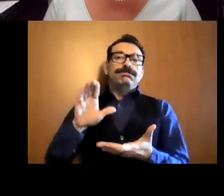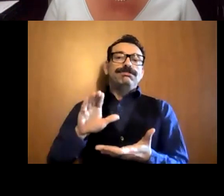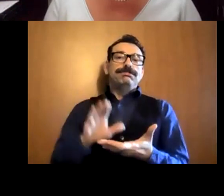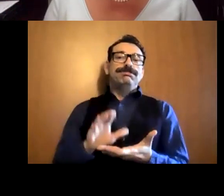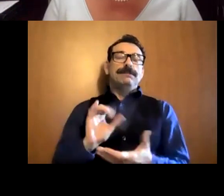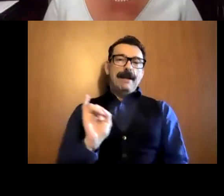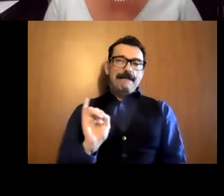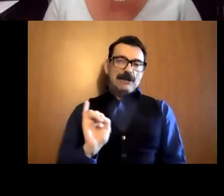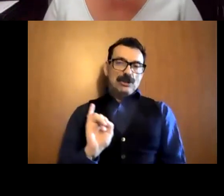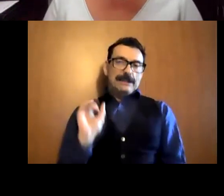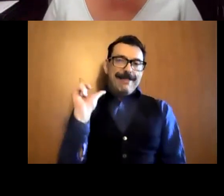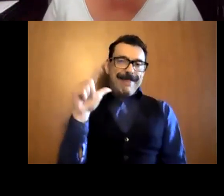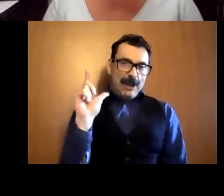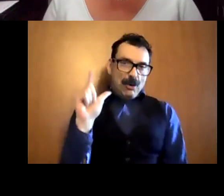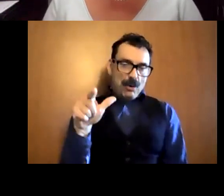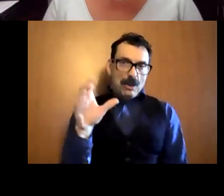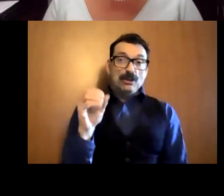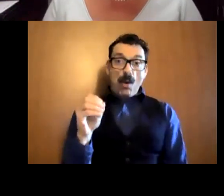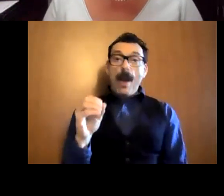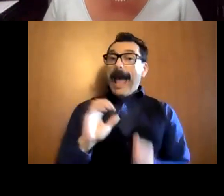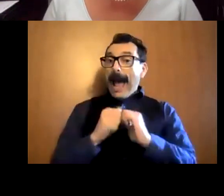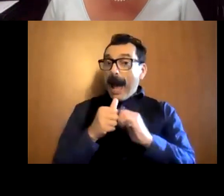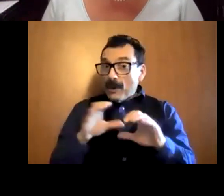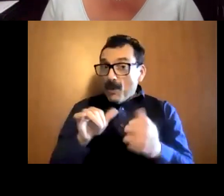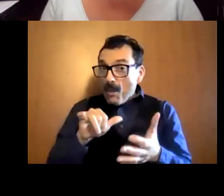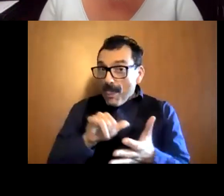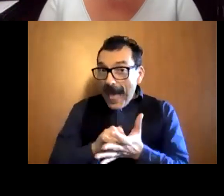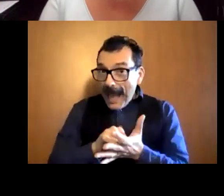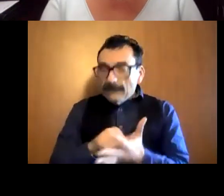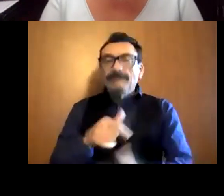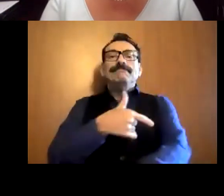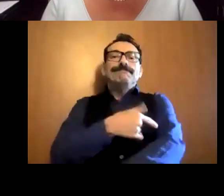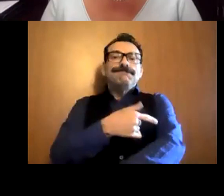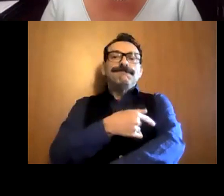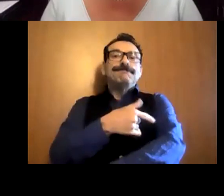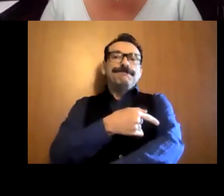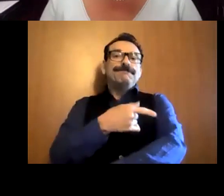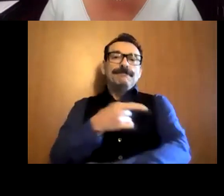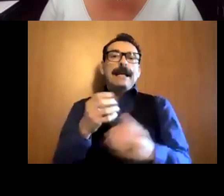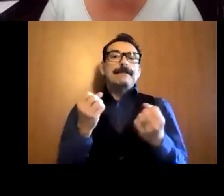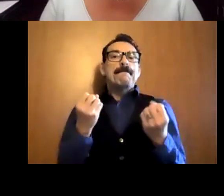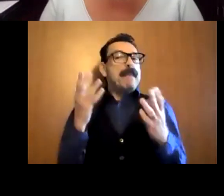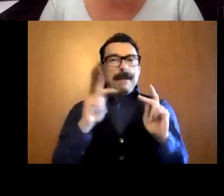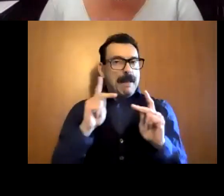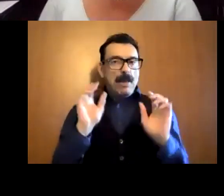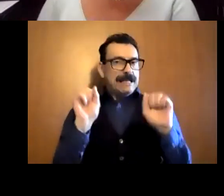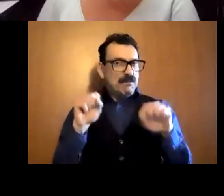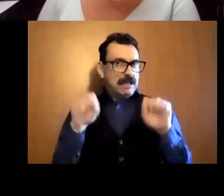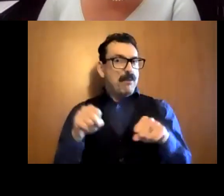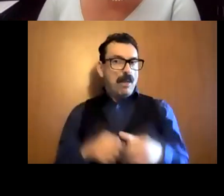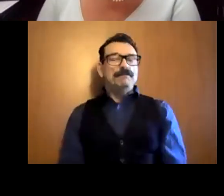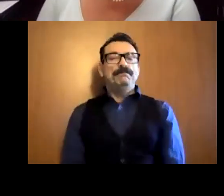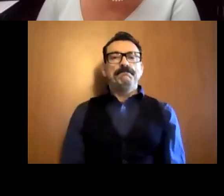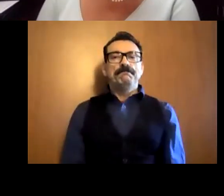do that is to keep vaccinating and get as many people vaccinated as possible. Okay, thank you.